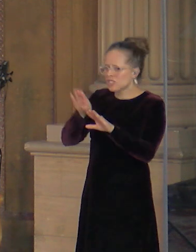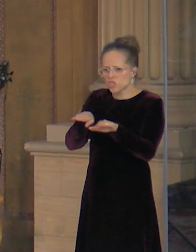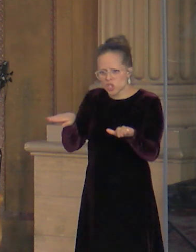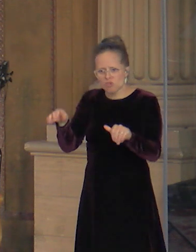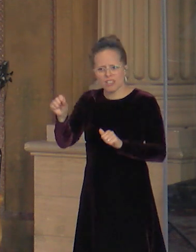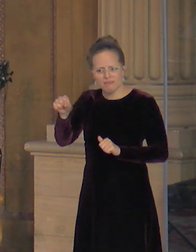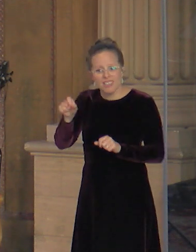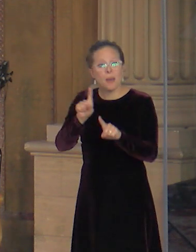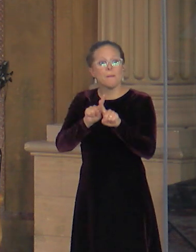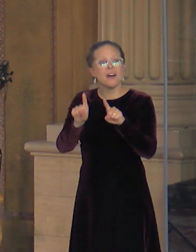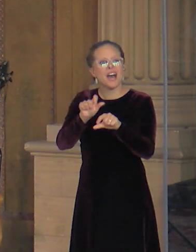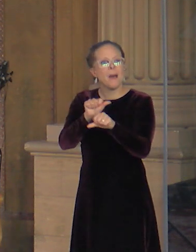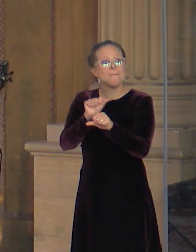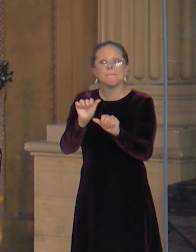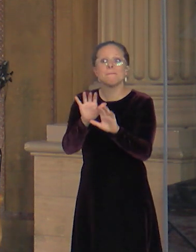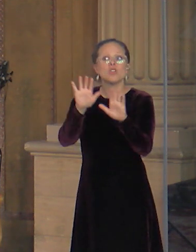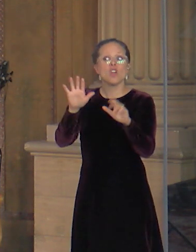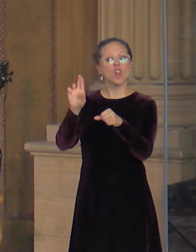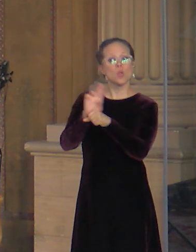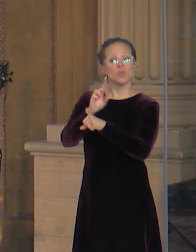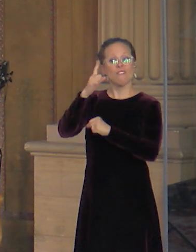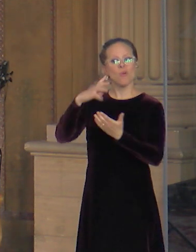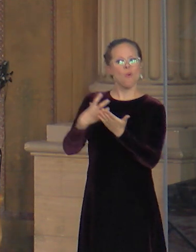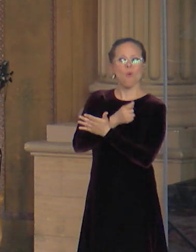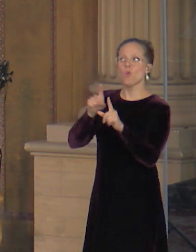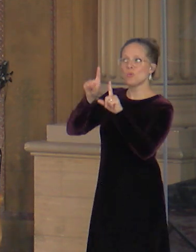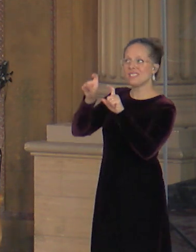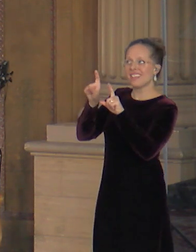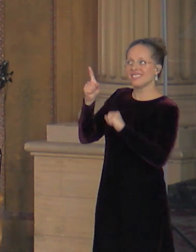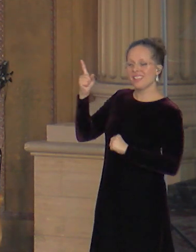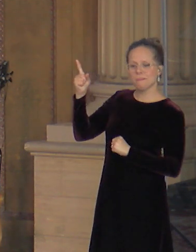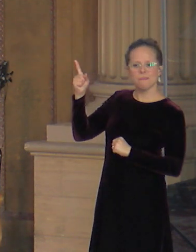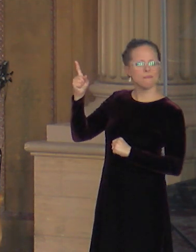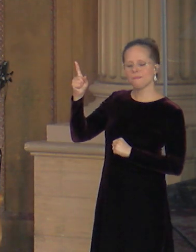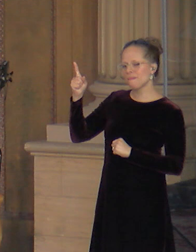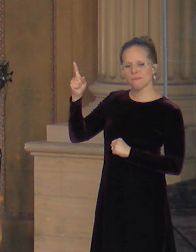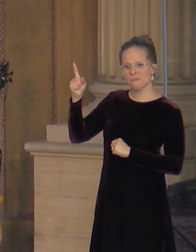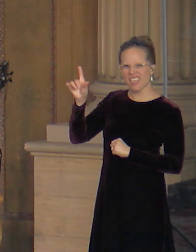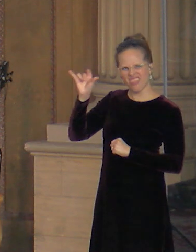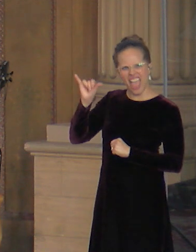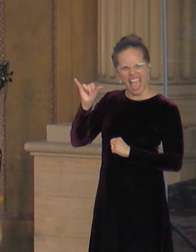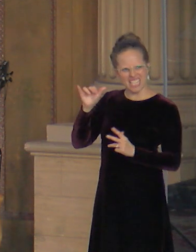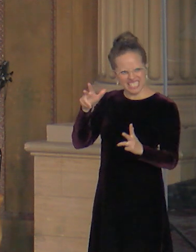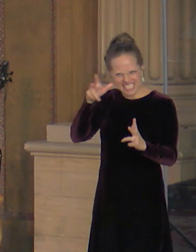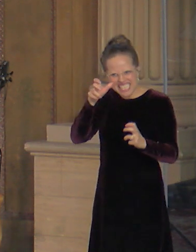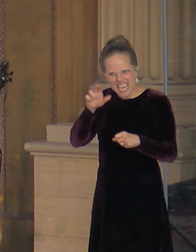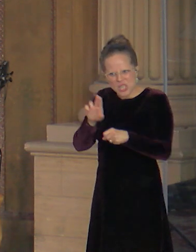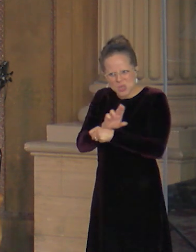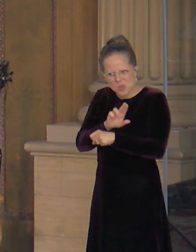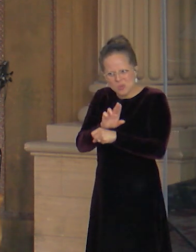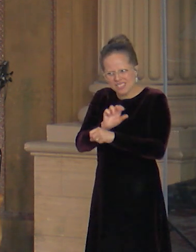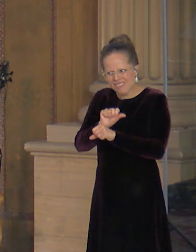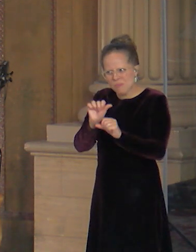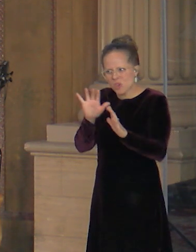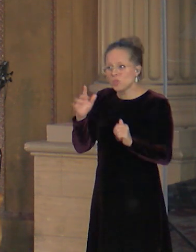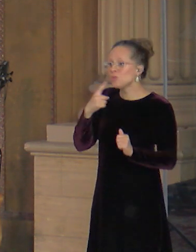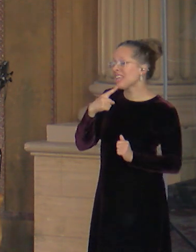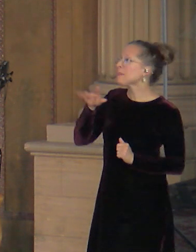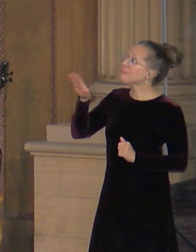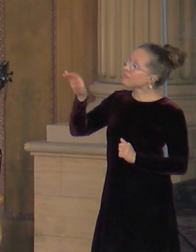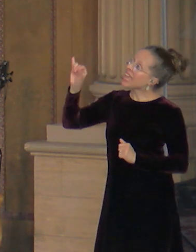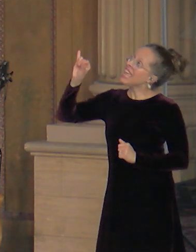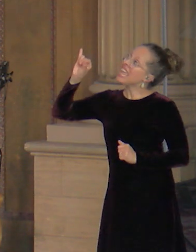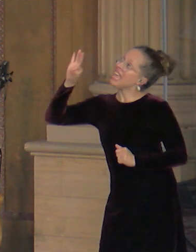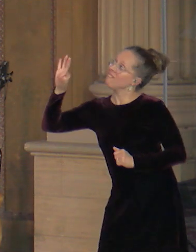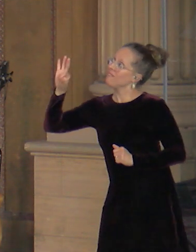but miracles aren't meant to be used to test God it's actually a satanic use of miracles to say if you're really